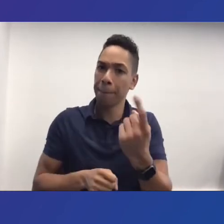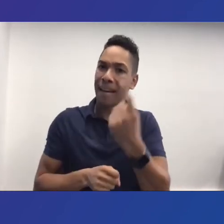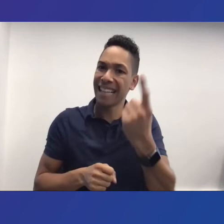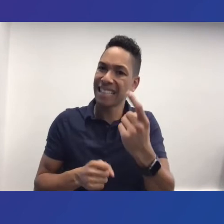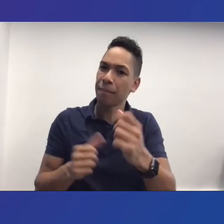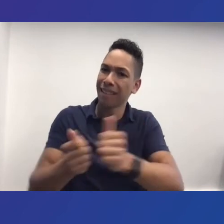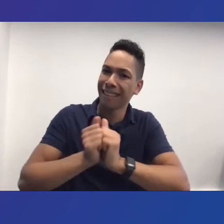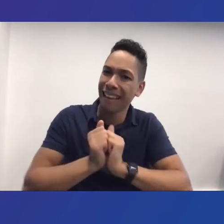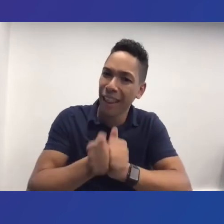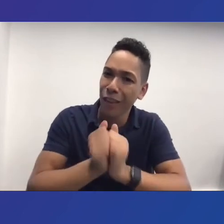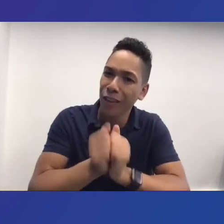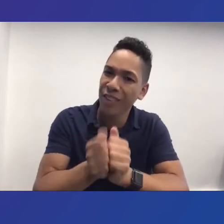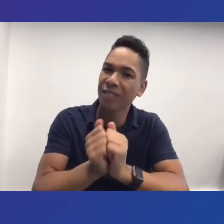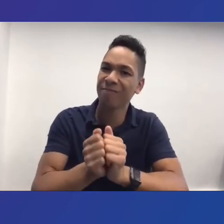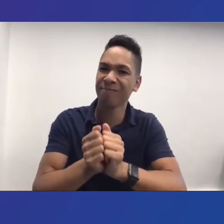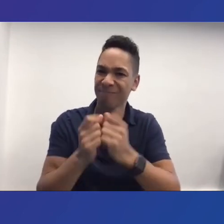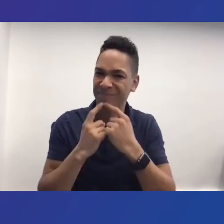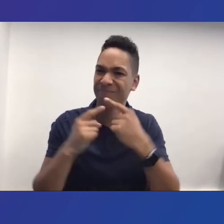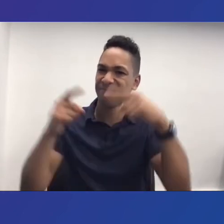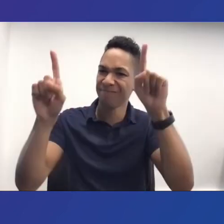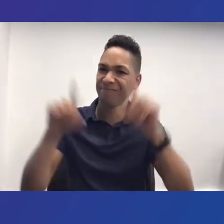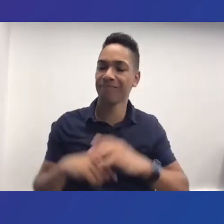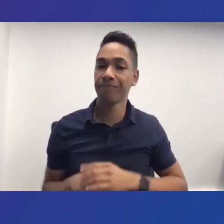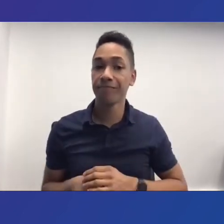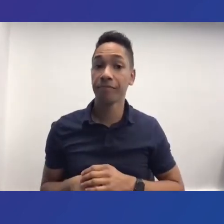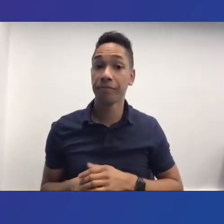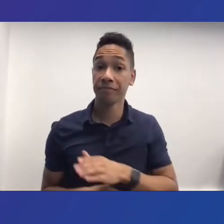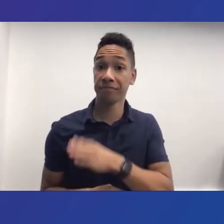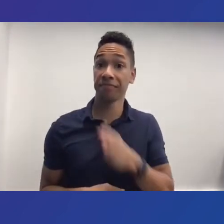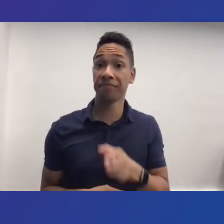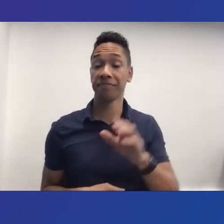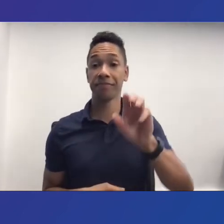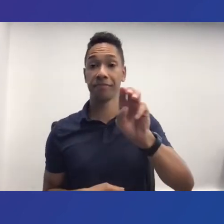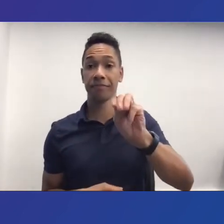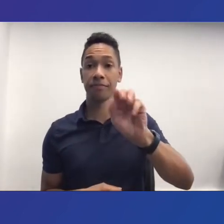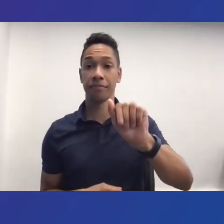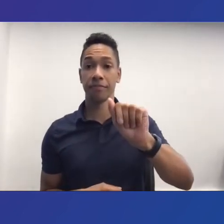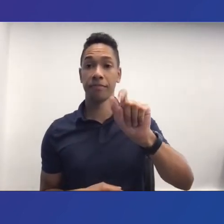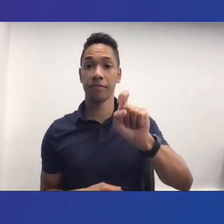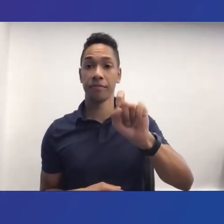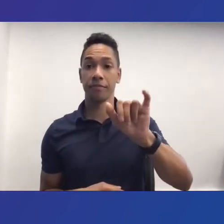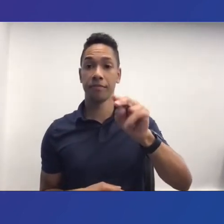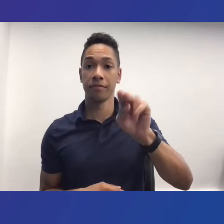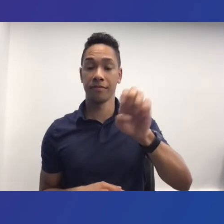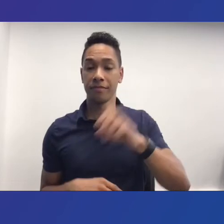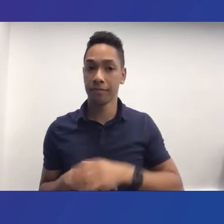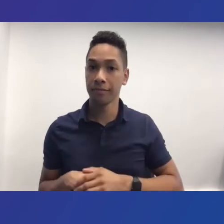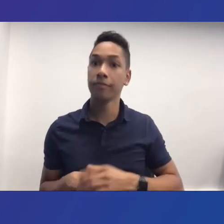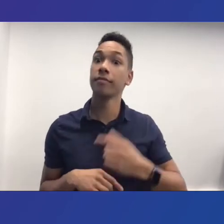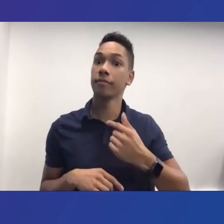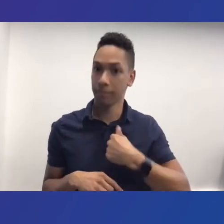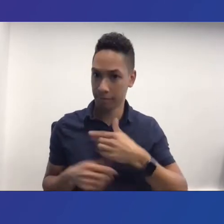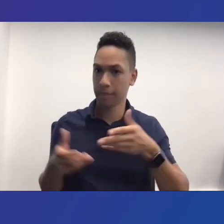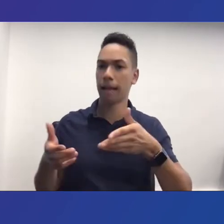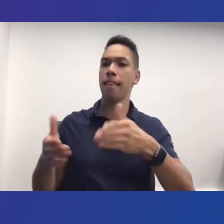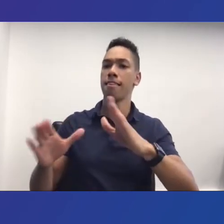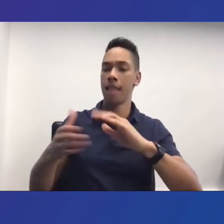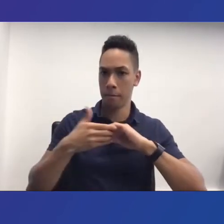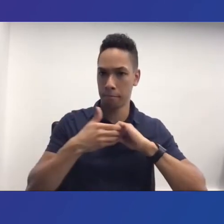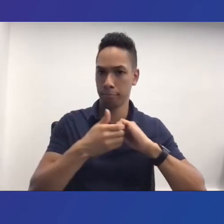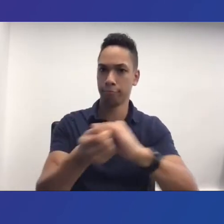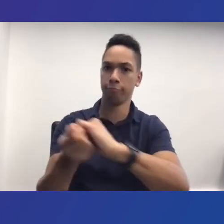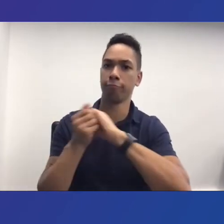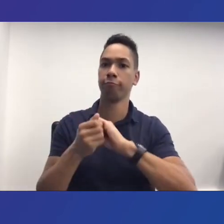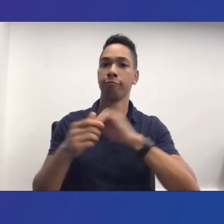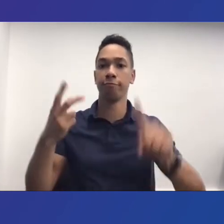together. Maxine here. I also allow for collaboration, and also I allow my students space